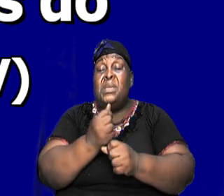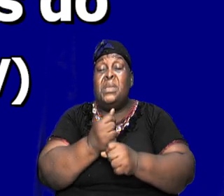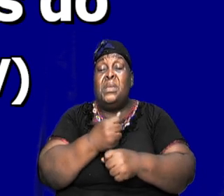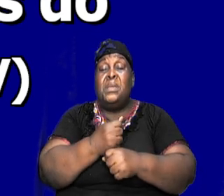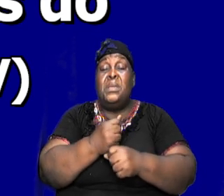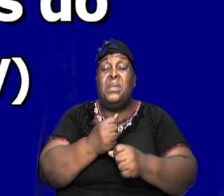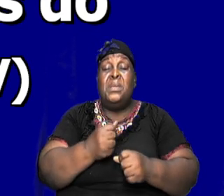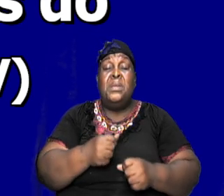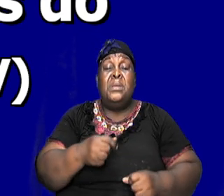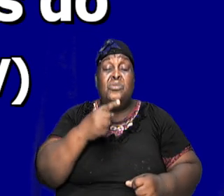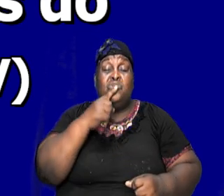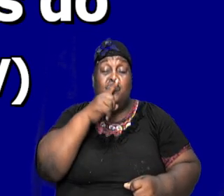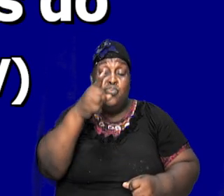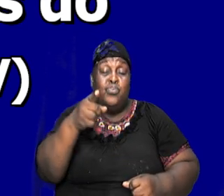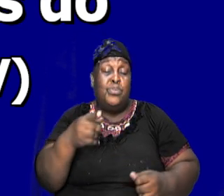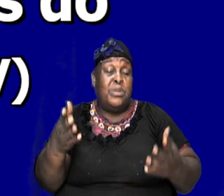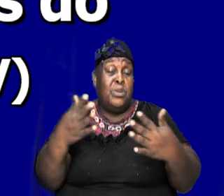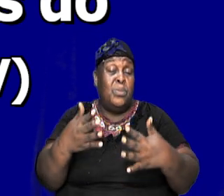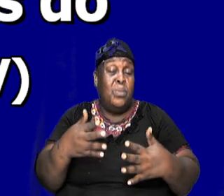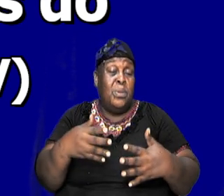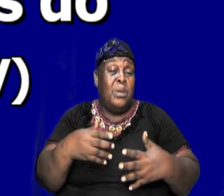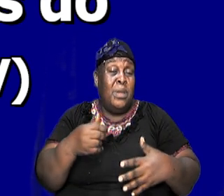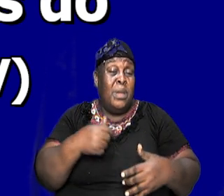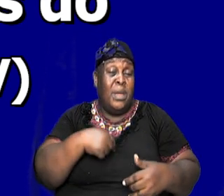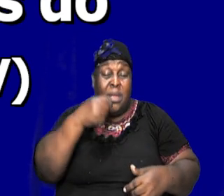was God. Why you never stoned me then?